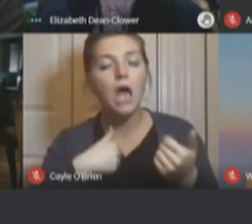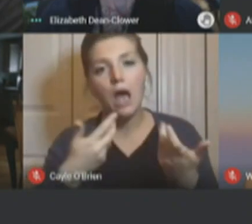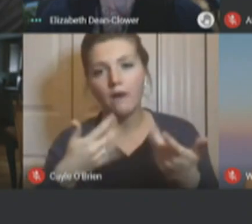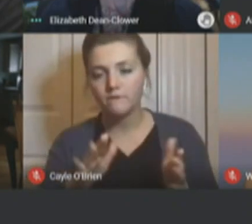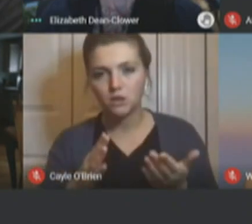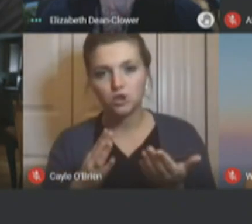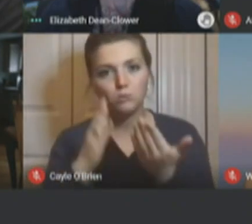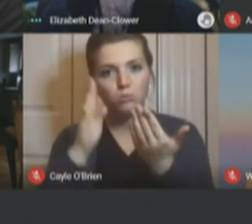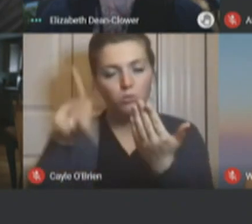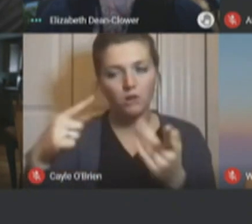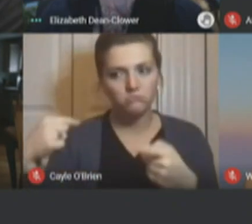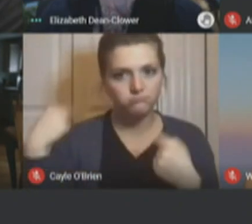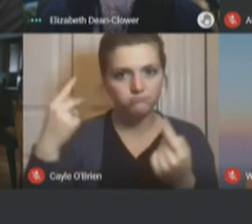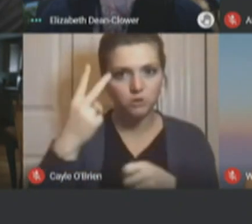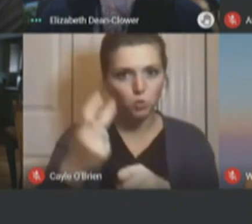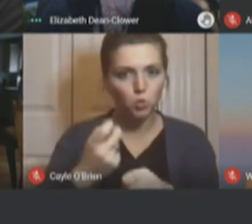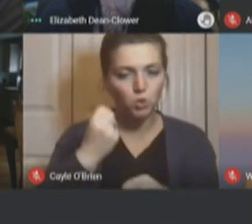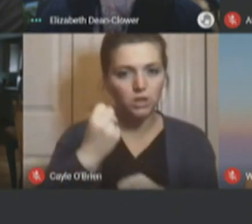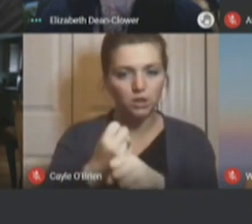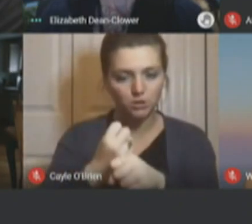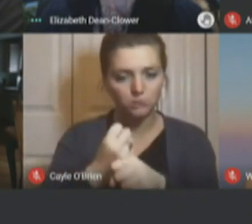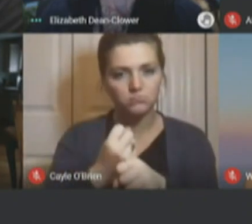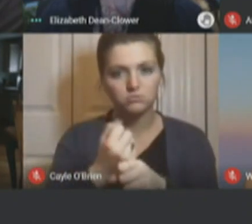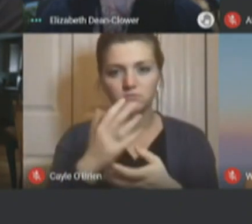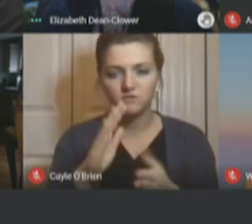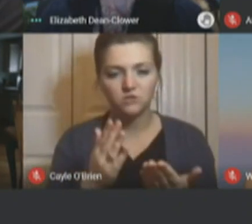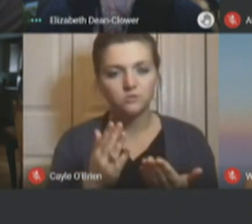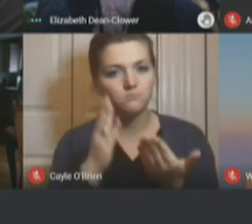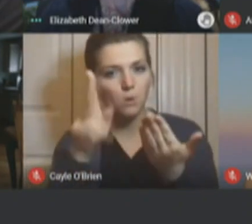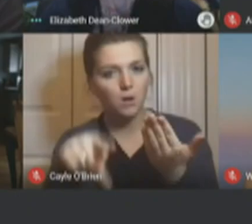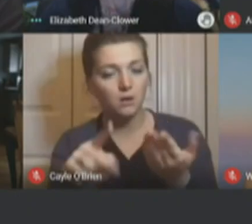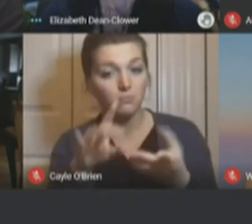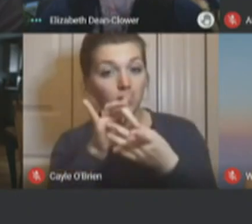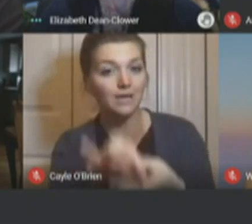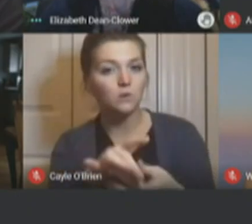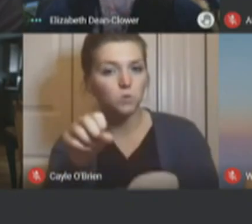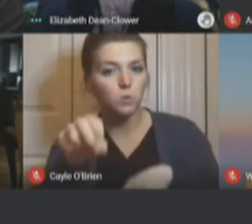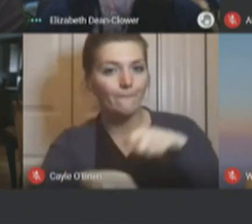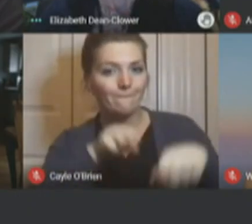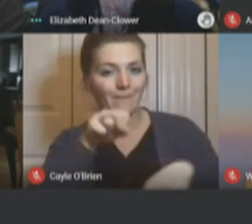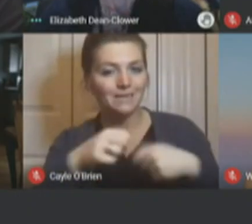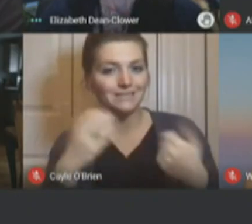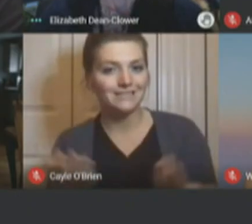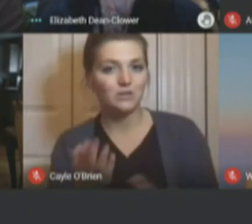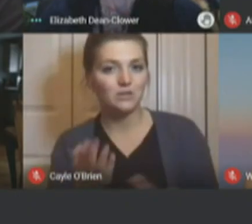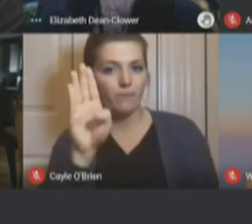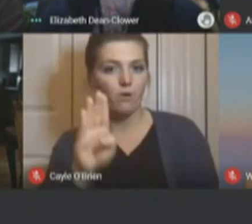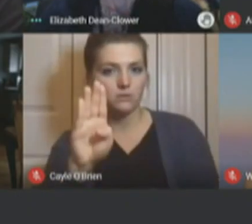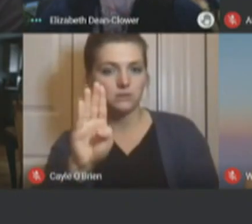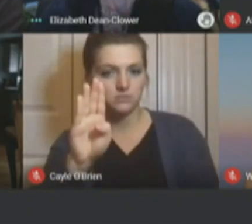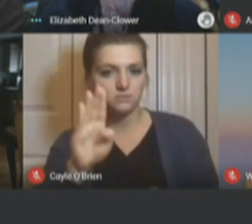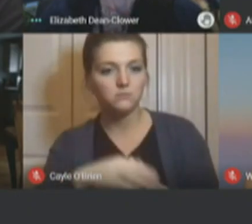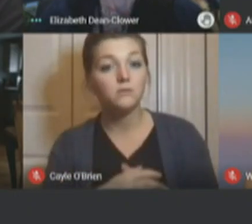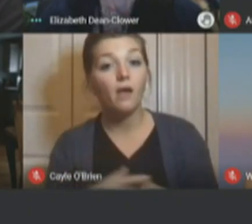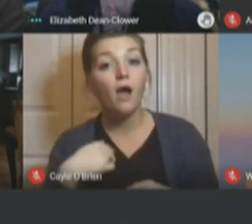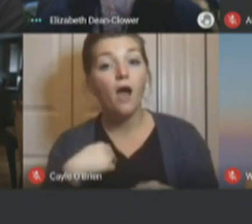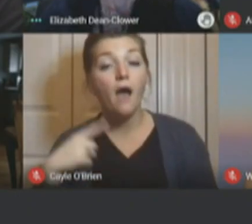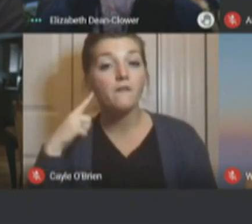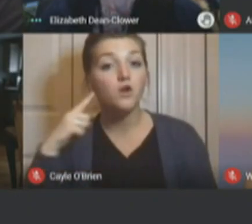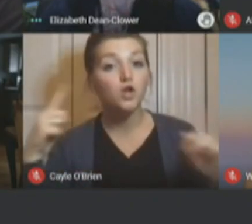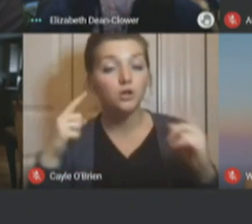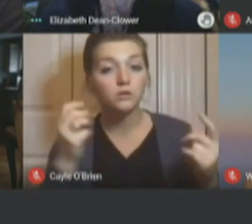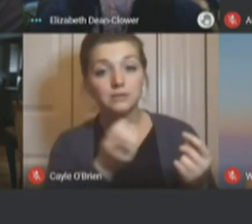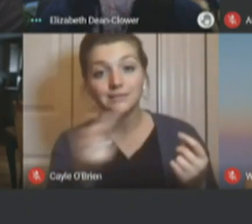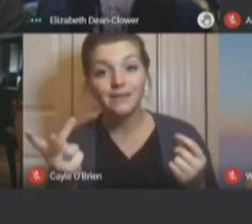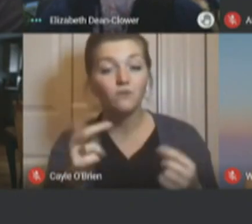2 years regarding the bike situation in Boston. I've heard several national and local